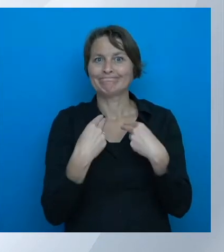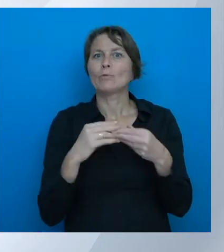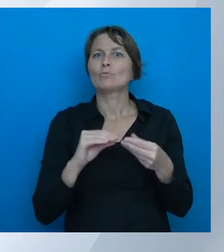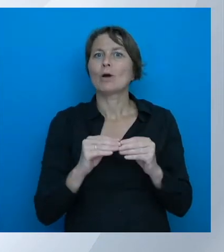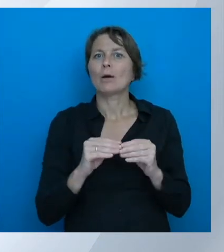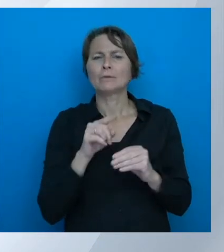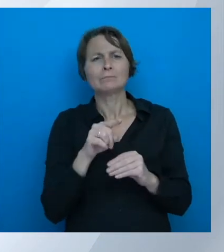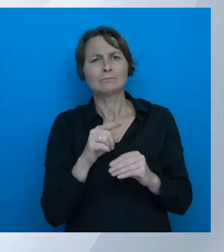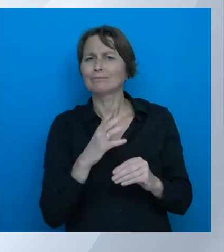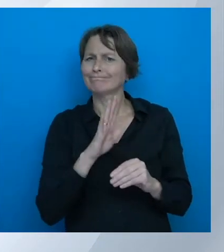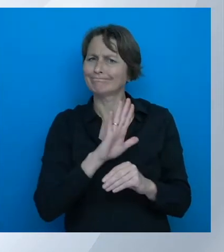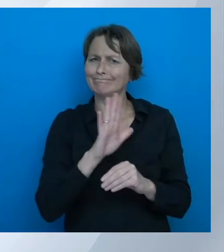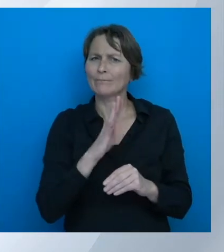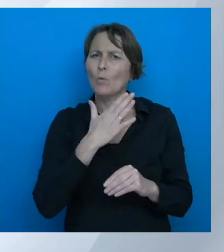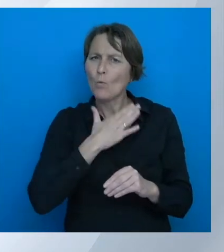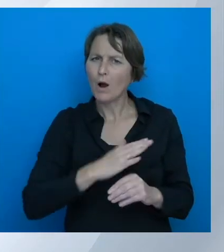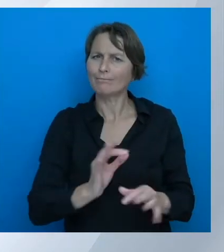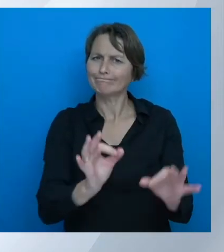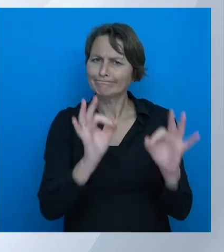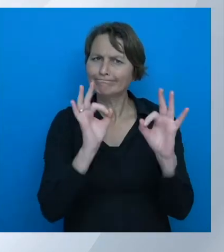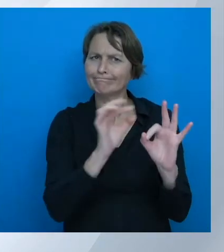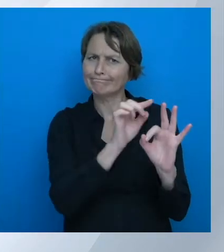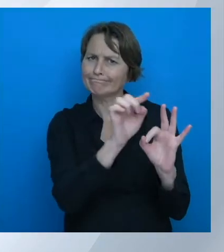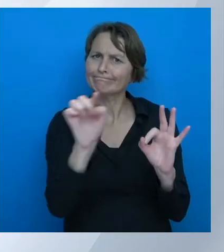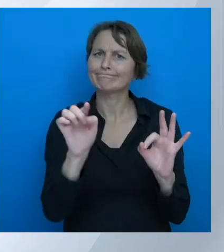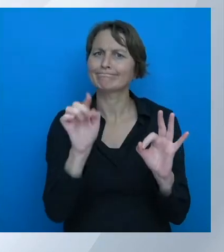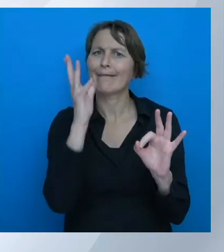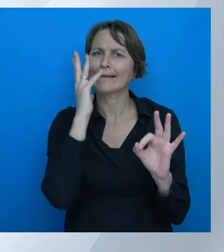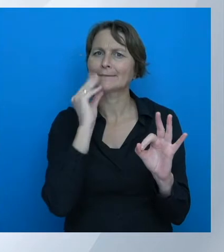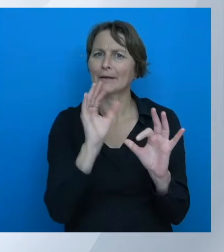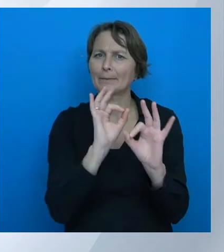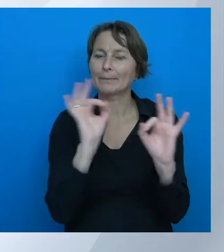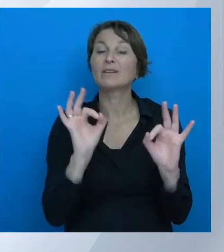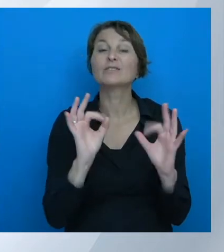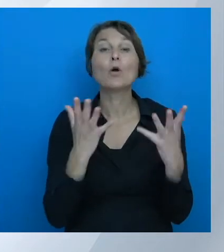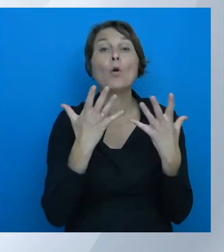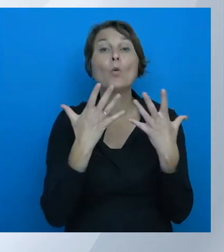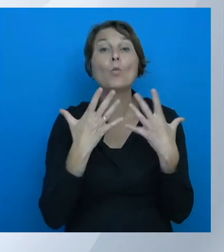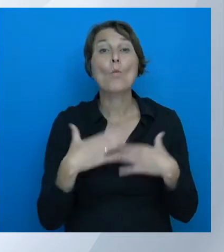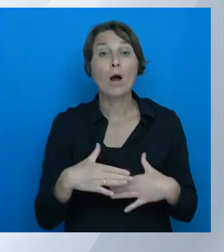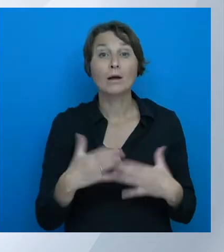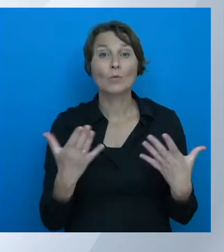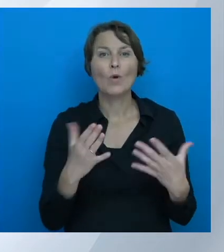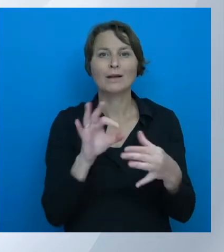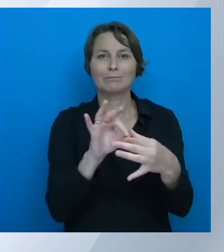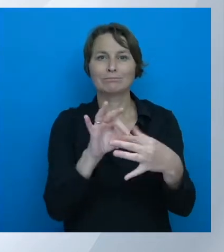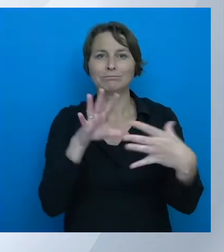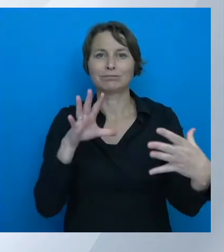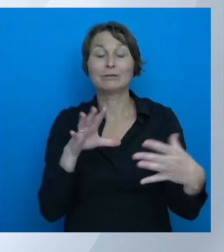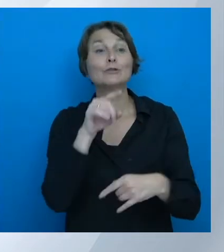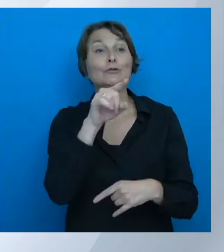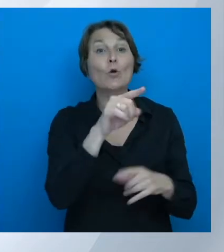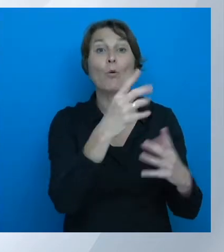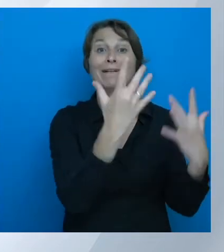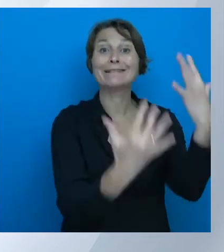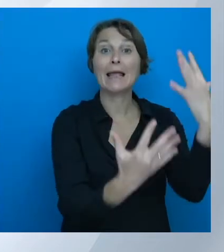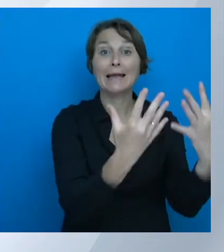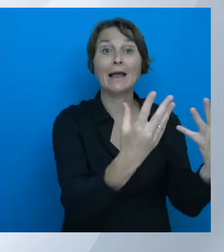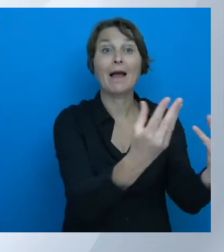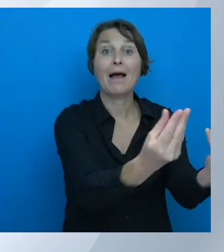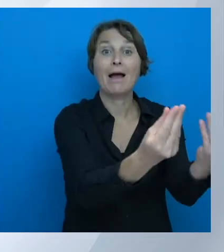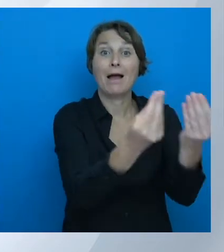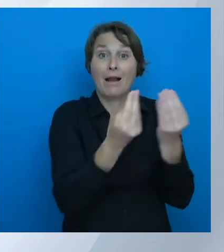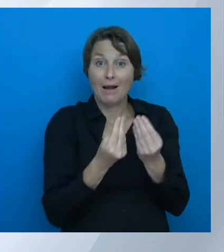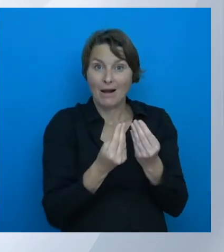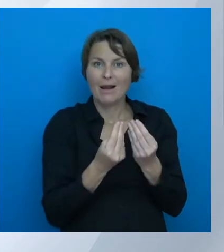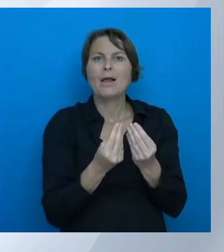experience. So what we're going to do is decouple this. We're going to take the data from the customer, put it in a queue, and then we're going to read the data out of